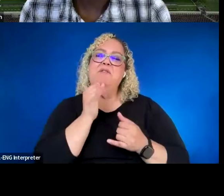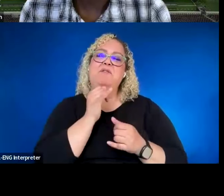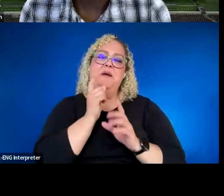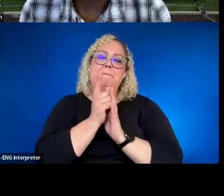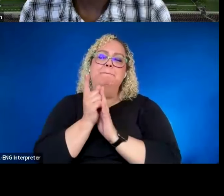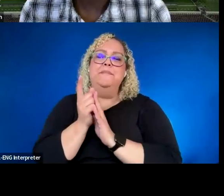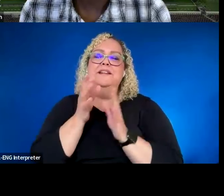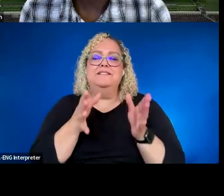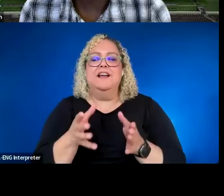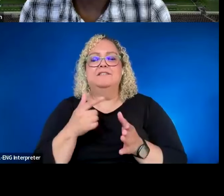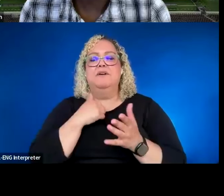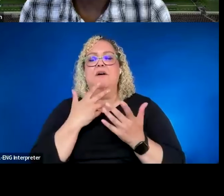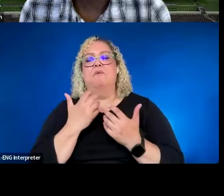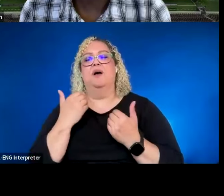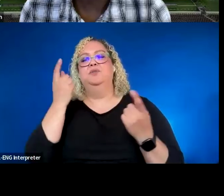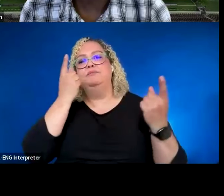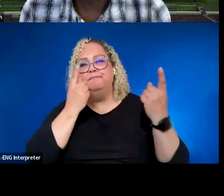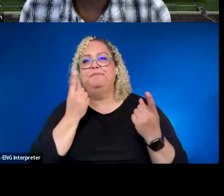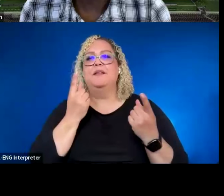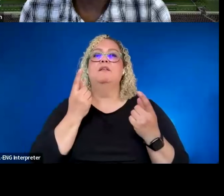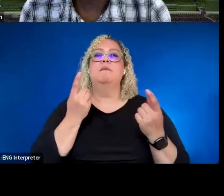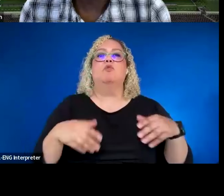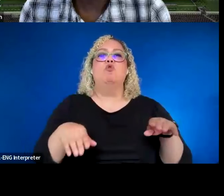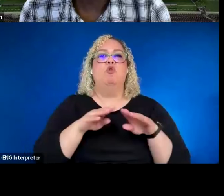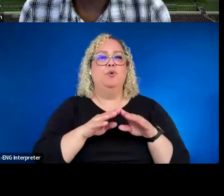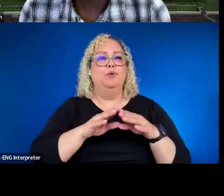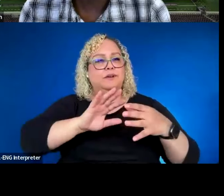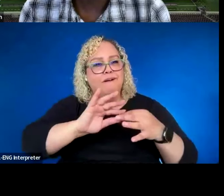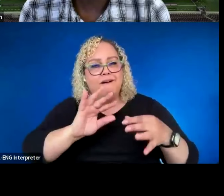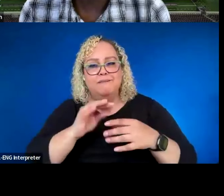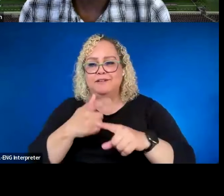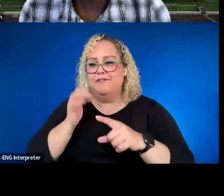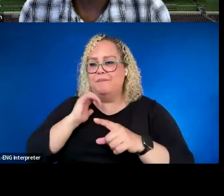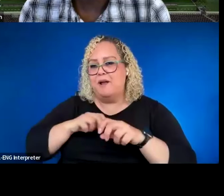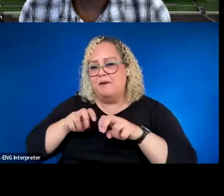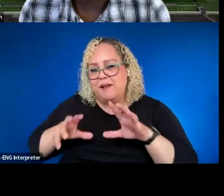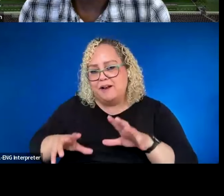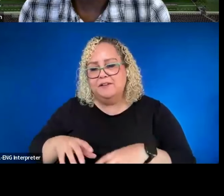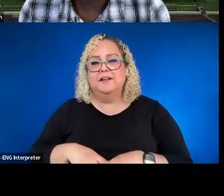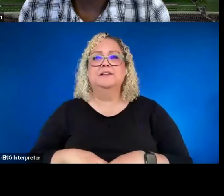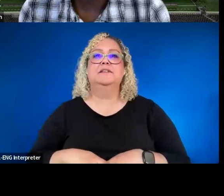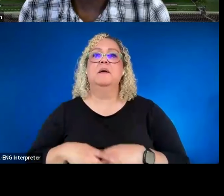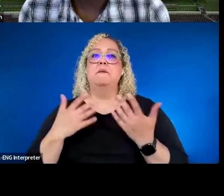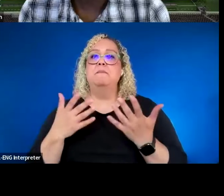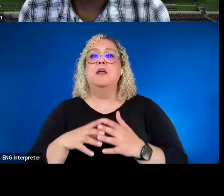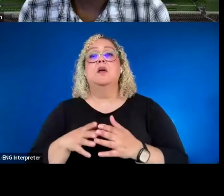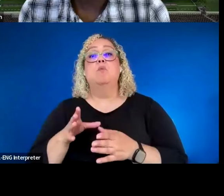closing comments from the panelists, ending with the editors about